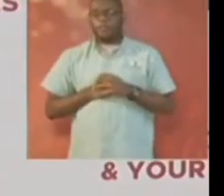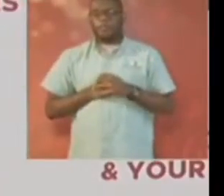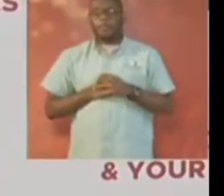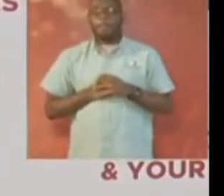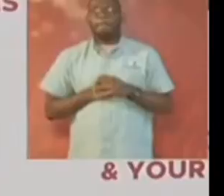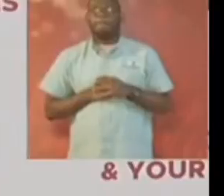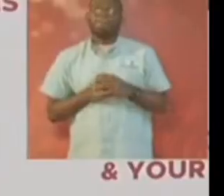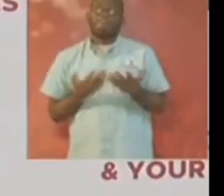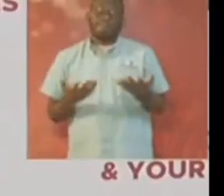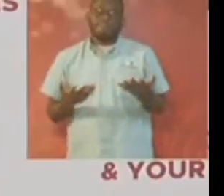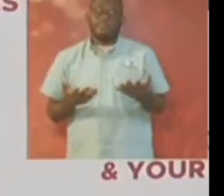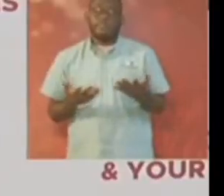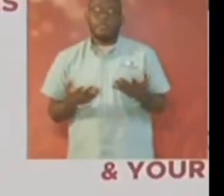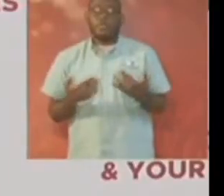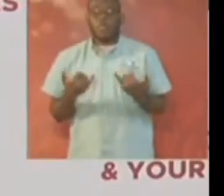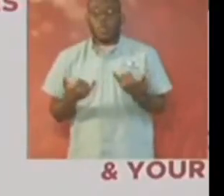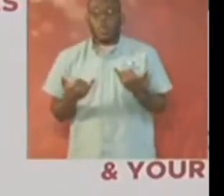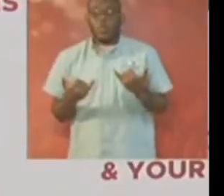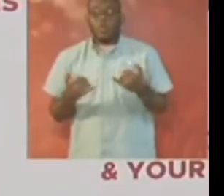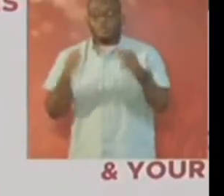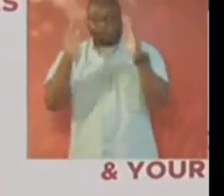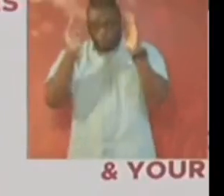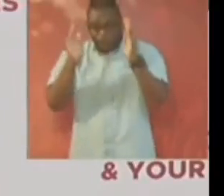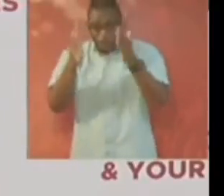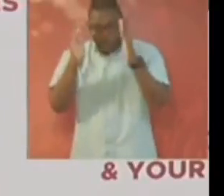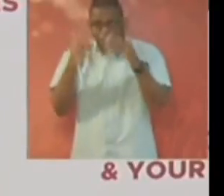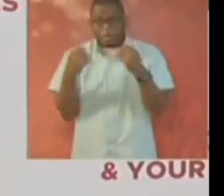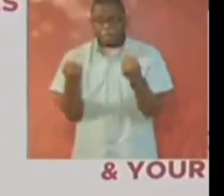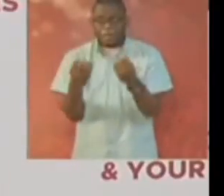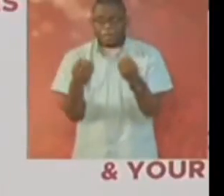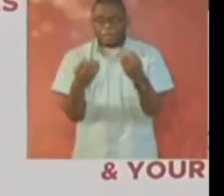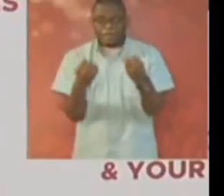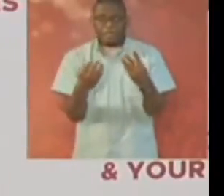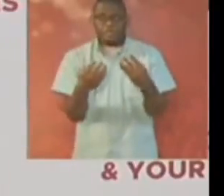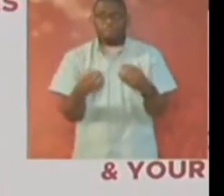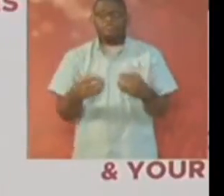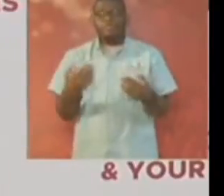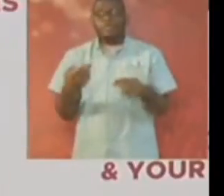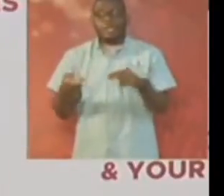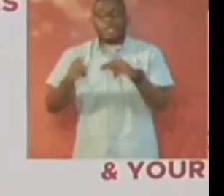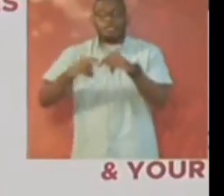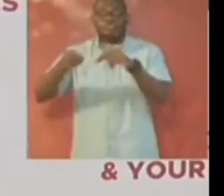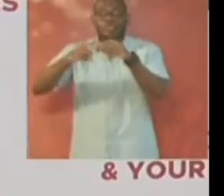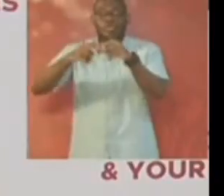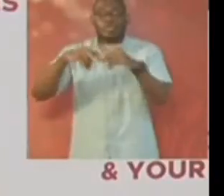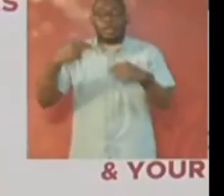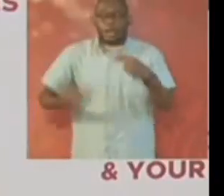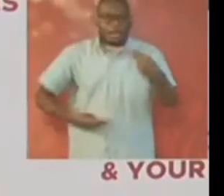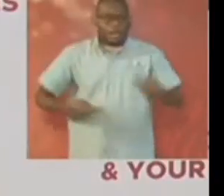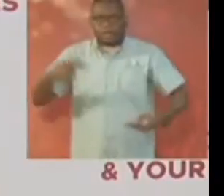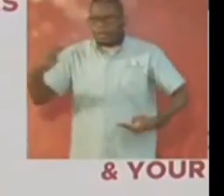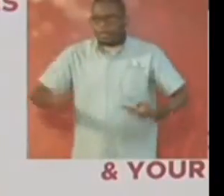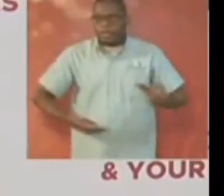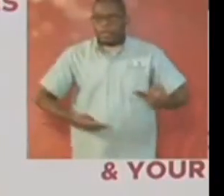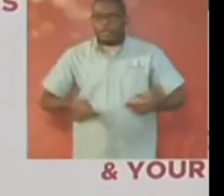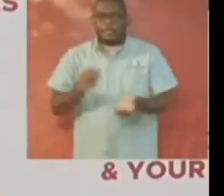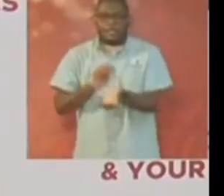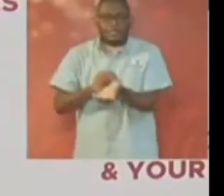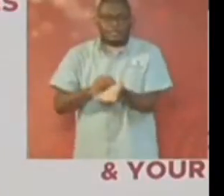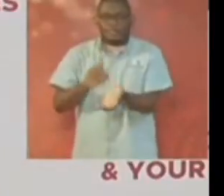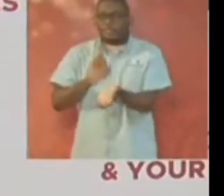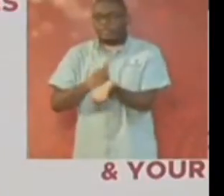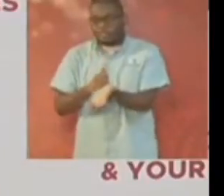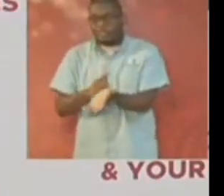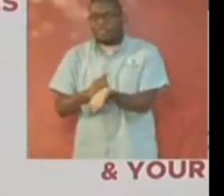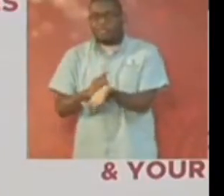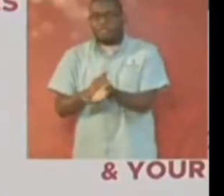capacity, we have increased the staffing on the parallel healthcare system to reduce the burden or to reduce the